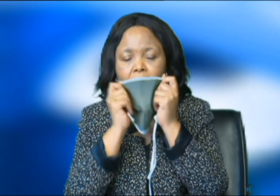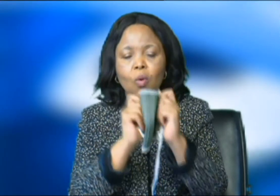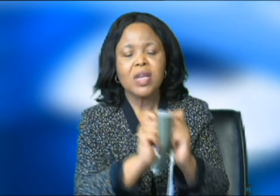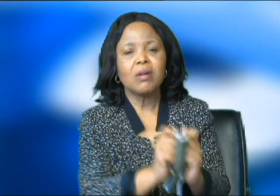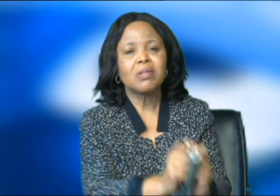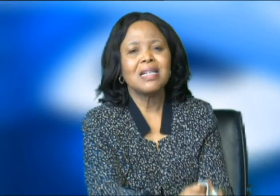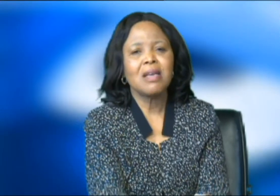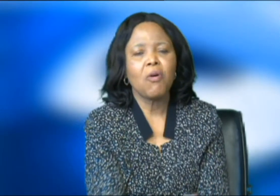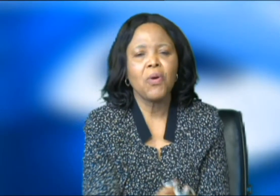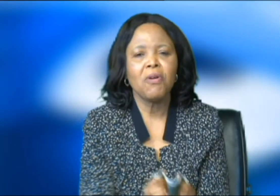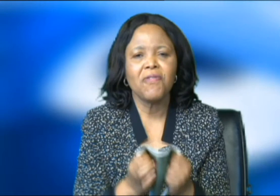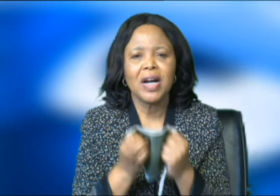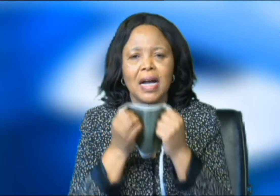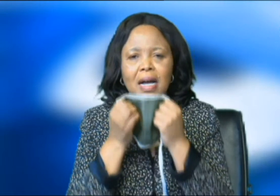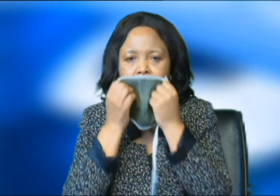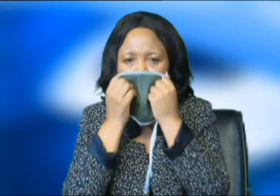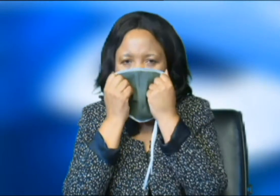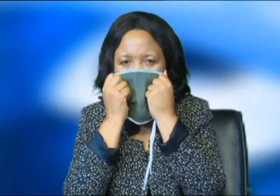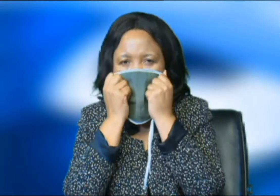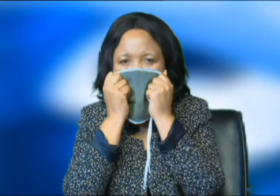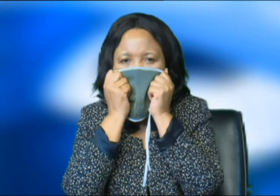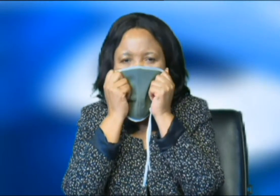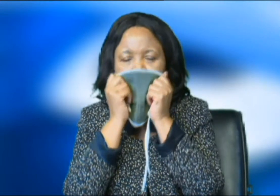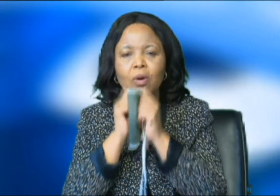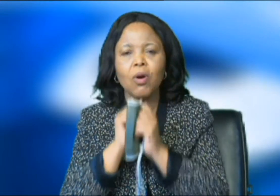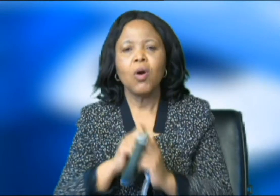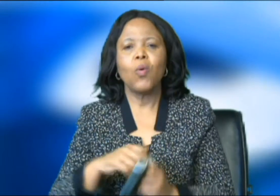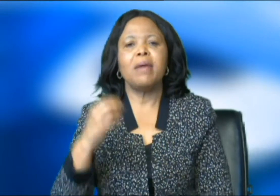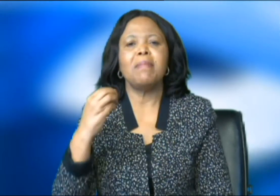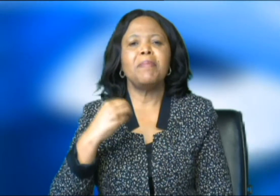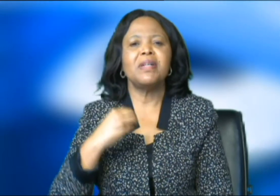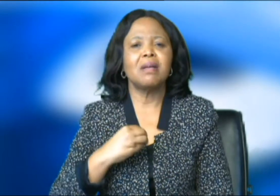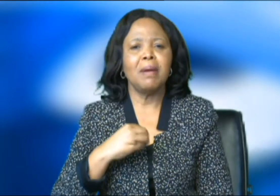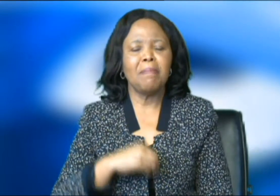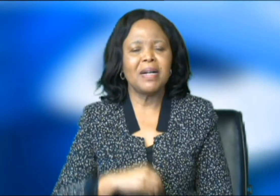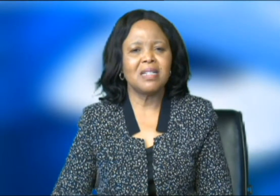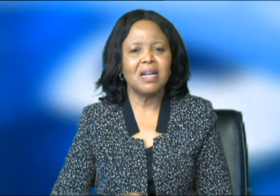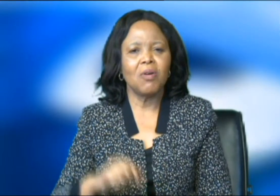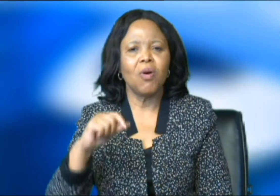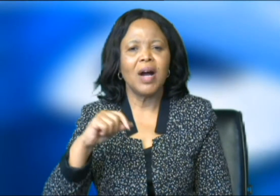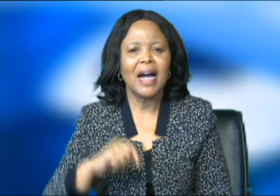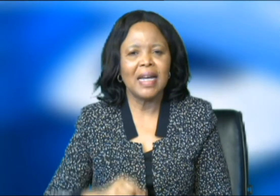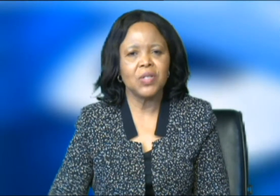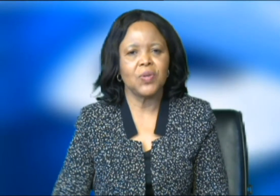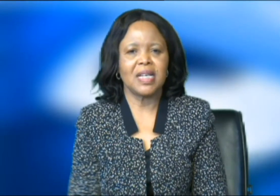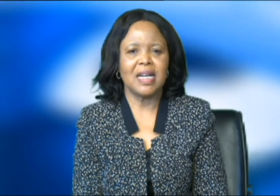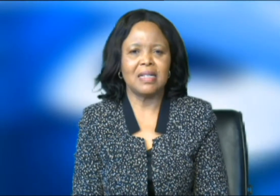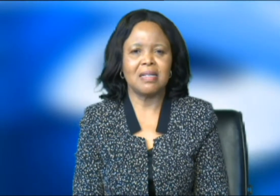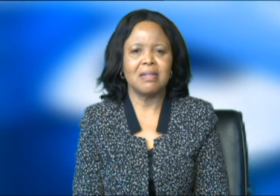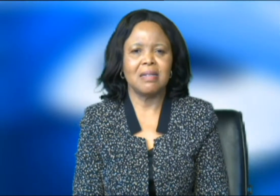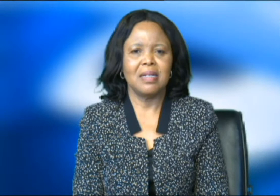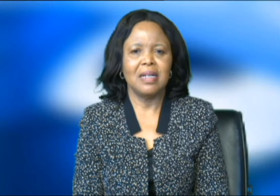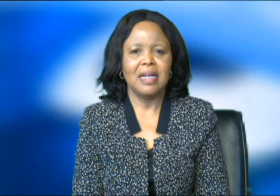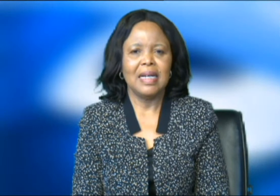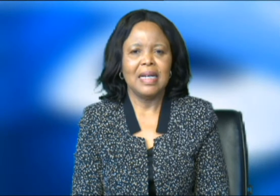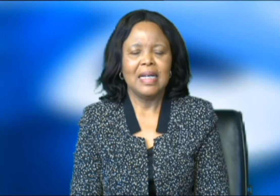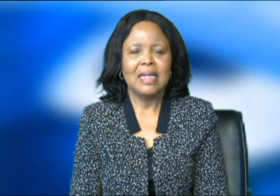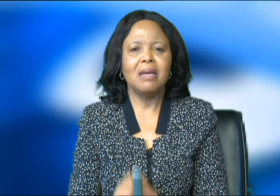mask utakuthatha uyokufaka etimphumulweni takho kuye emaphashini akho ngaleso